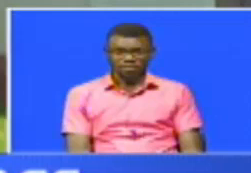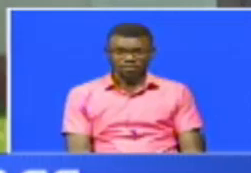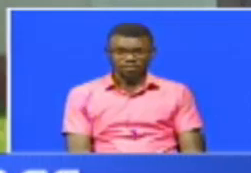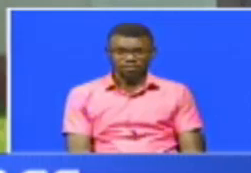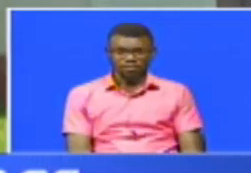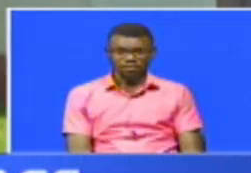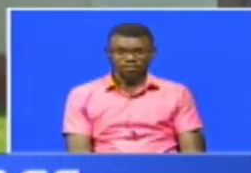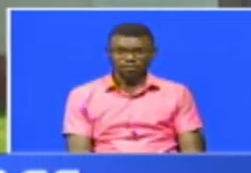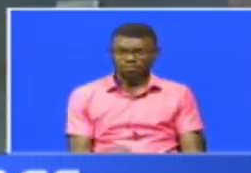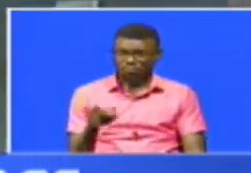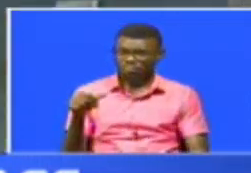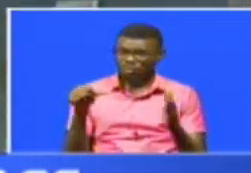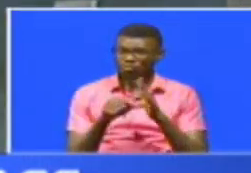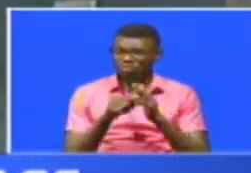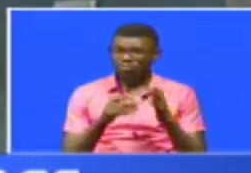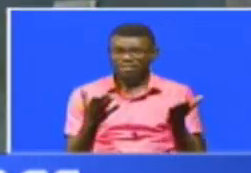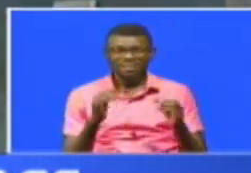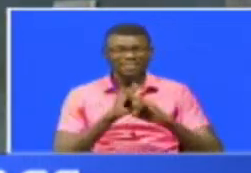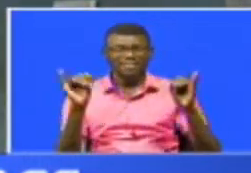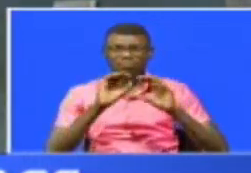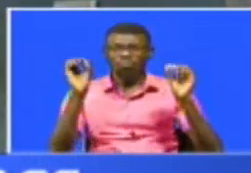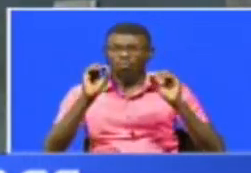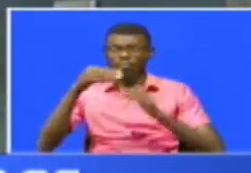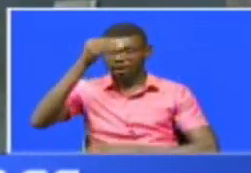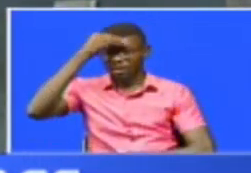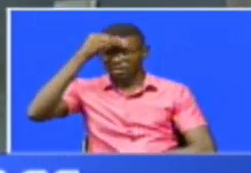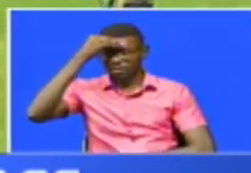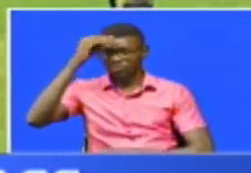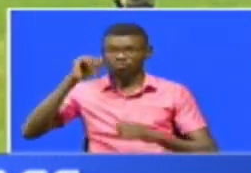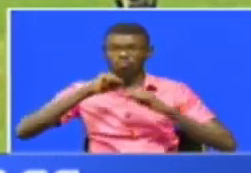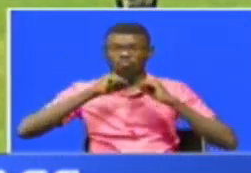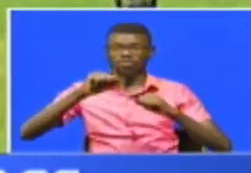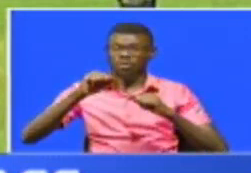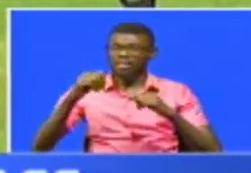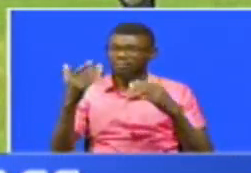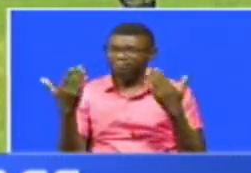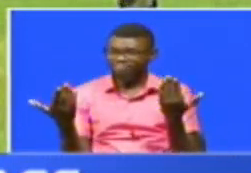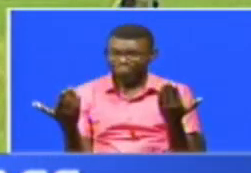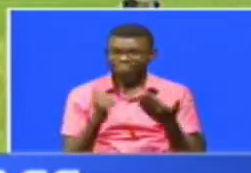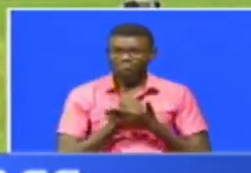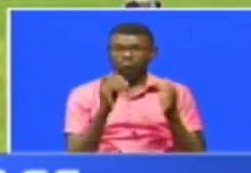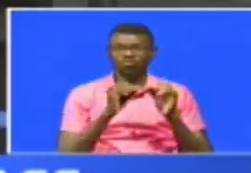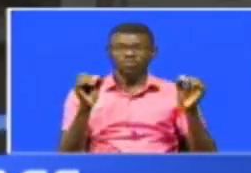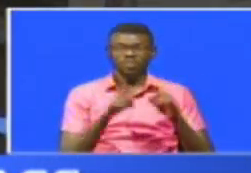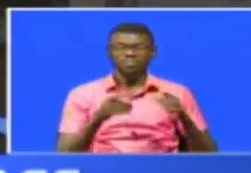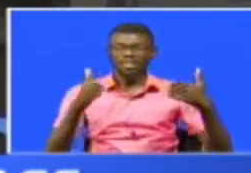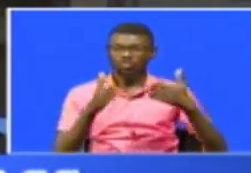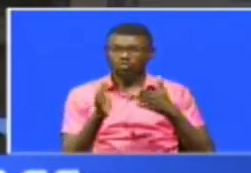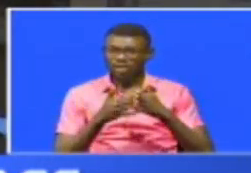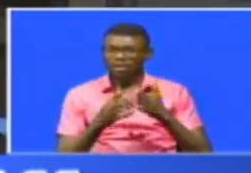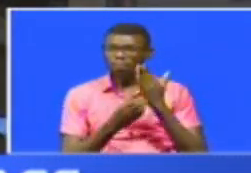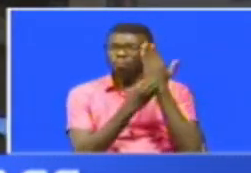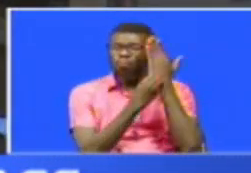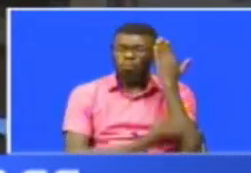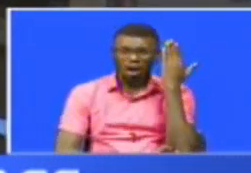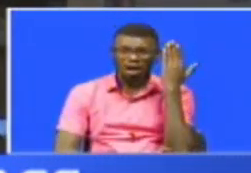Sanitation is another big challenge in this school that education officials have given a wide berth. And with the broken down pit latrines, any